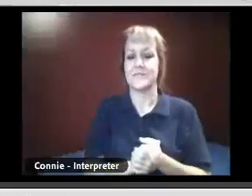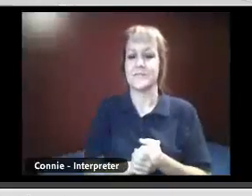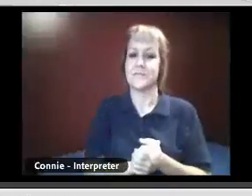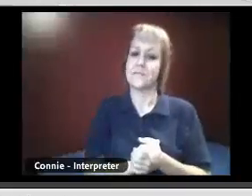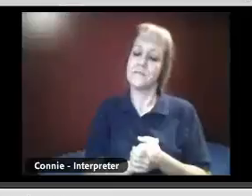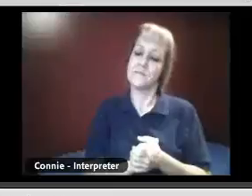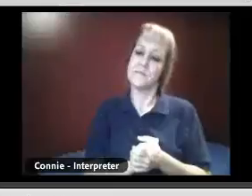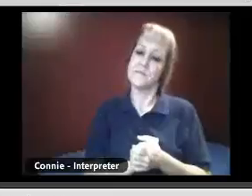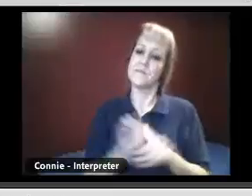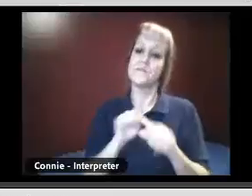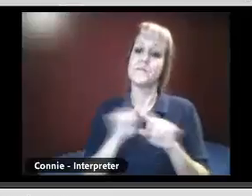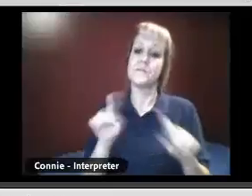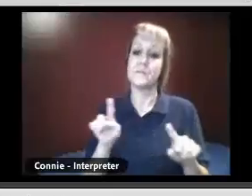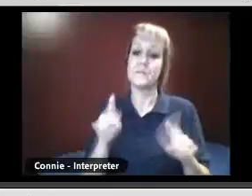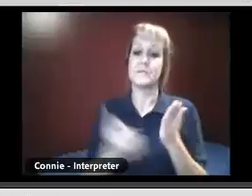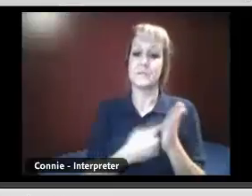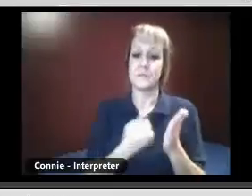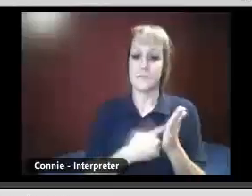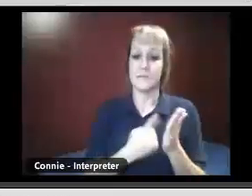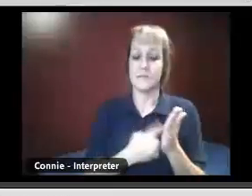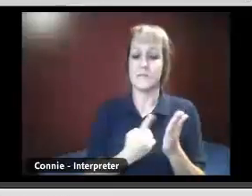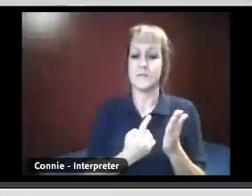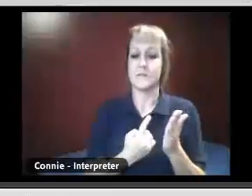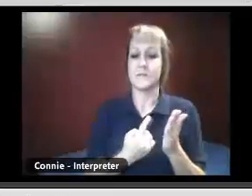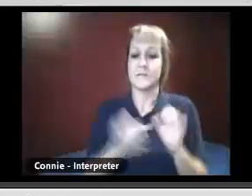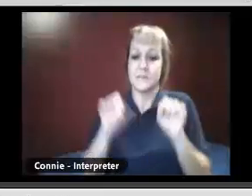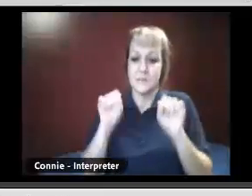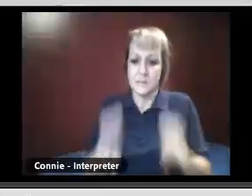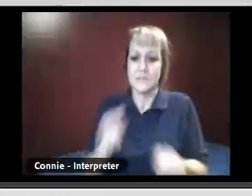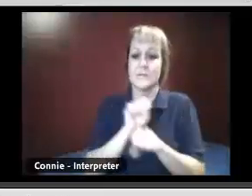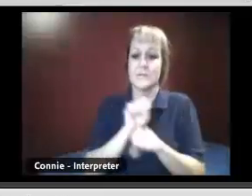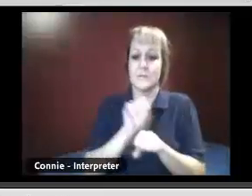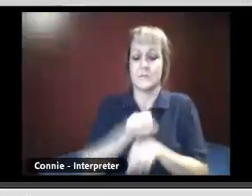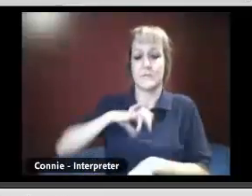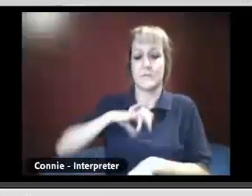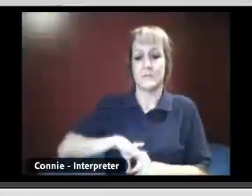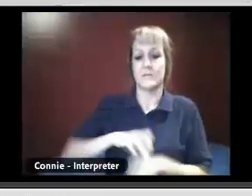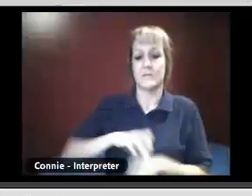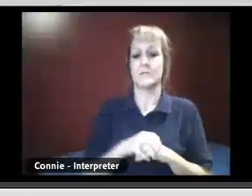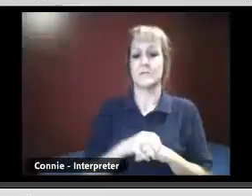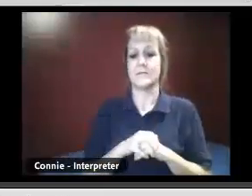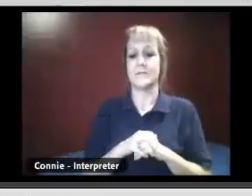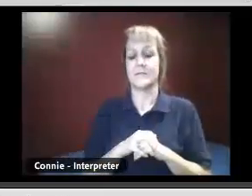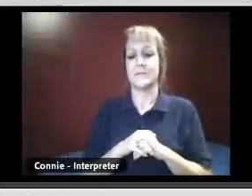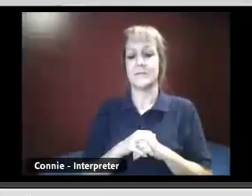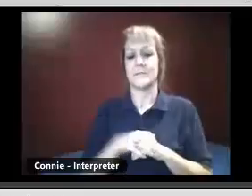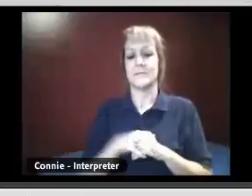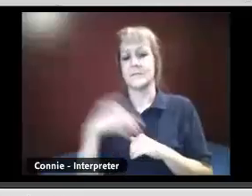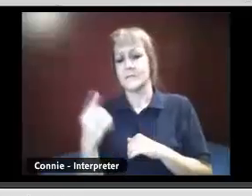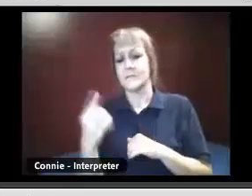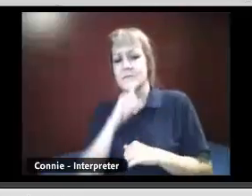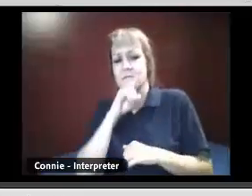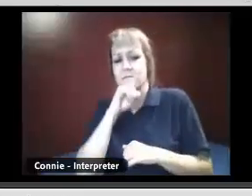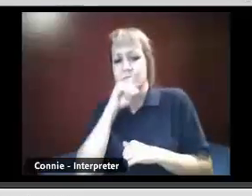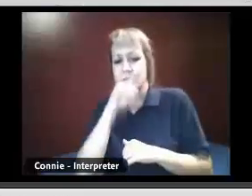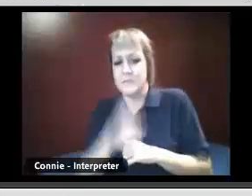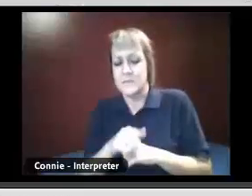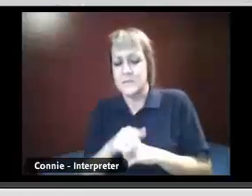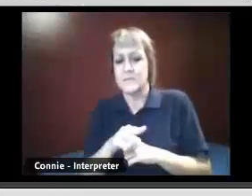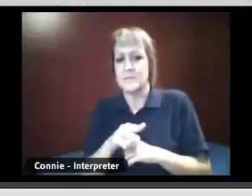However, there are times where it can work to a benefit. And you can see if something really has